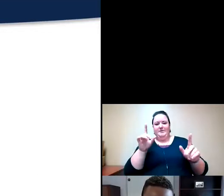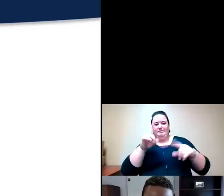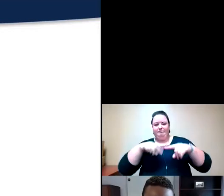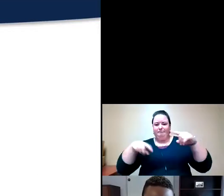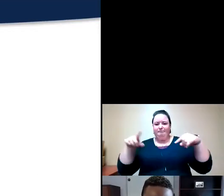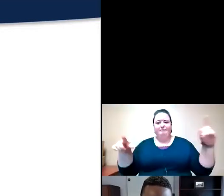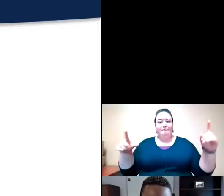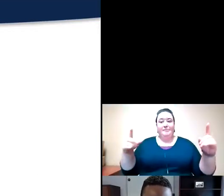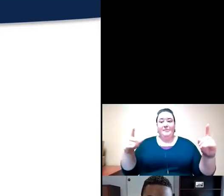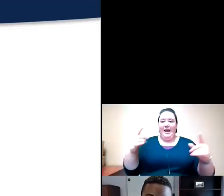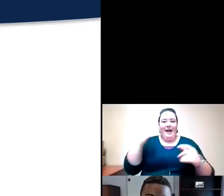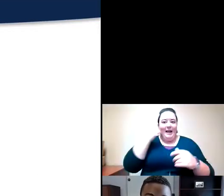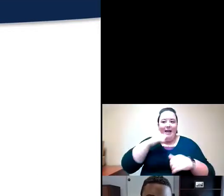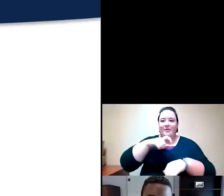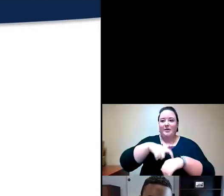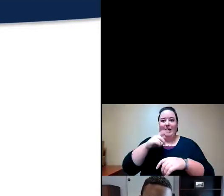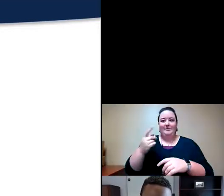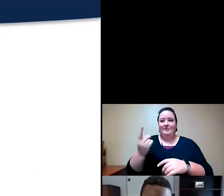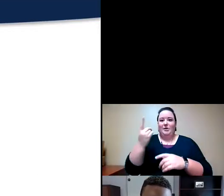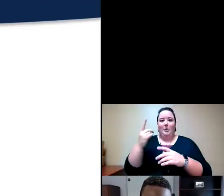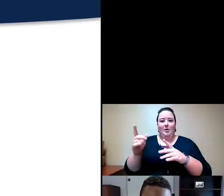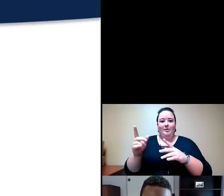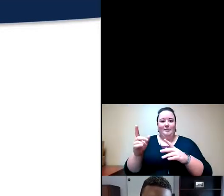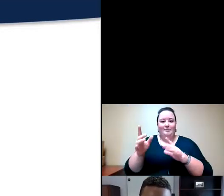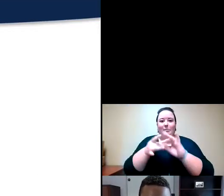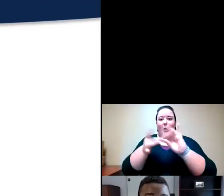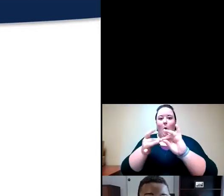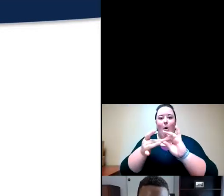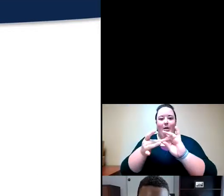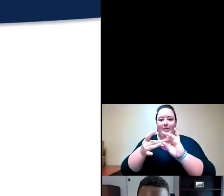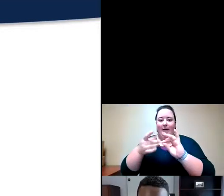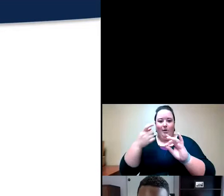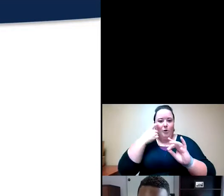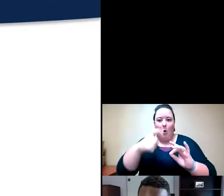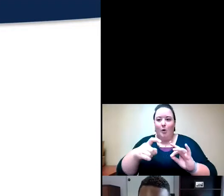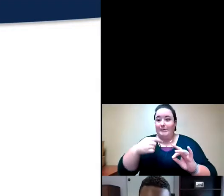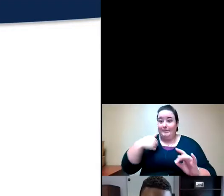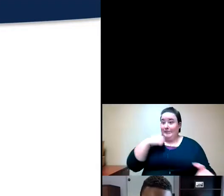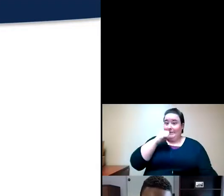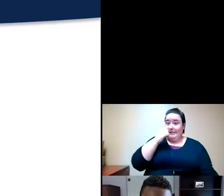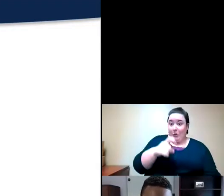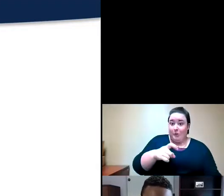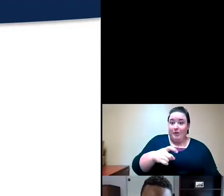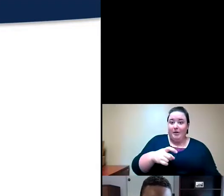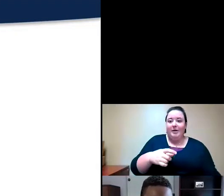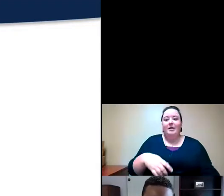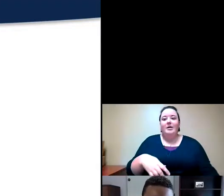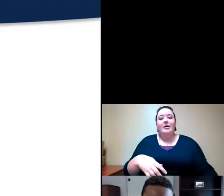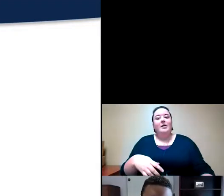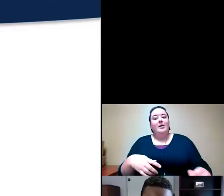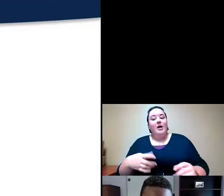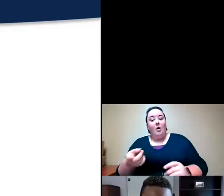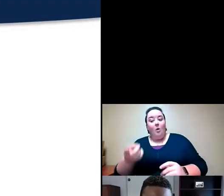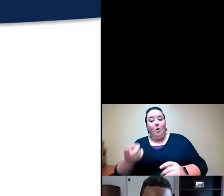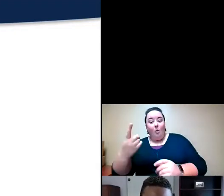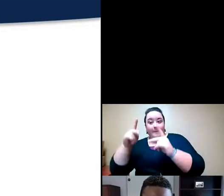has brought up something that I didn't see the first time. Now, unfortunately, when I showed this slide, one of the times someone did not comment real